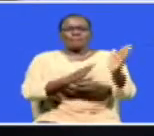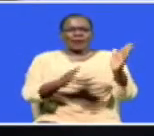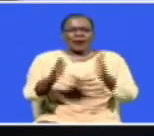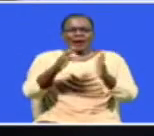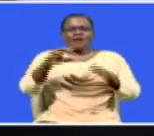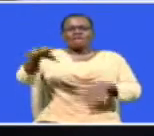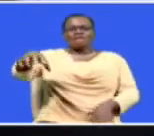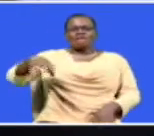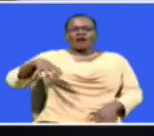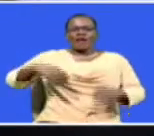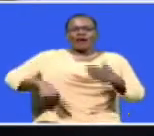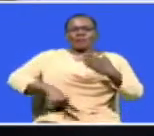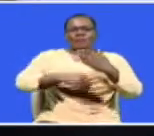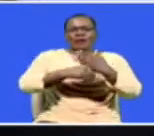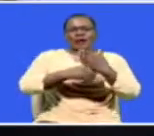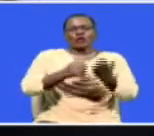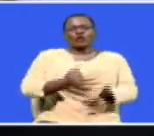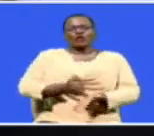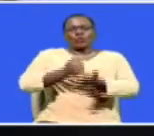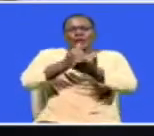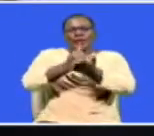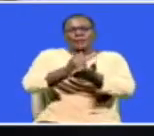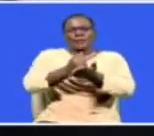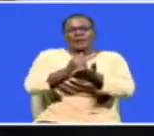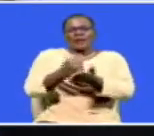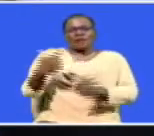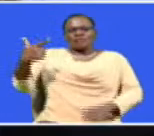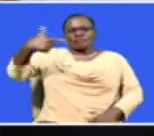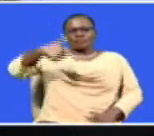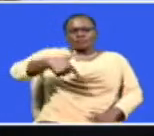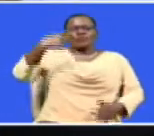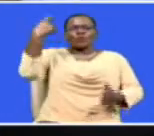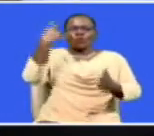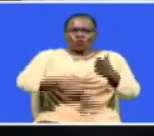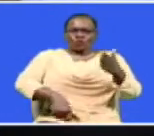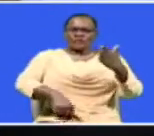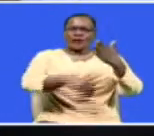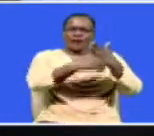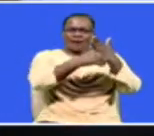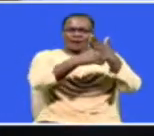hike to respond to the increase of the fuel price.